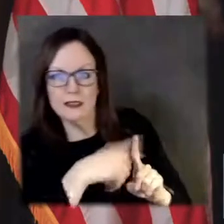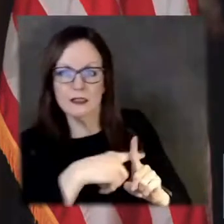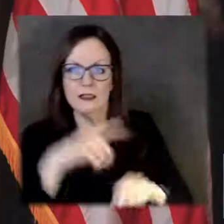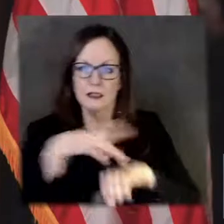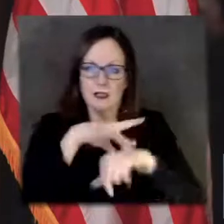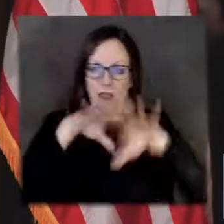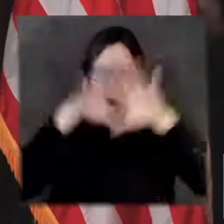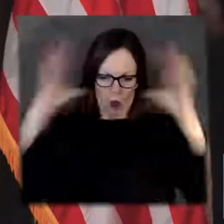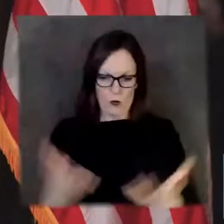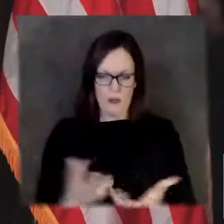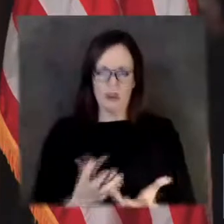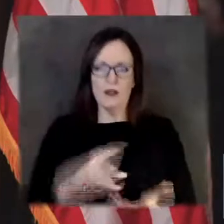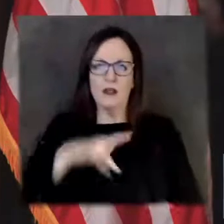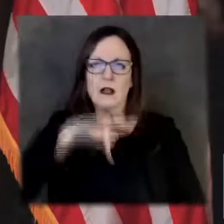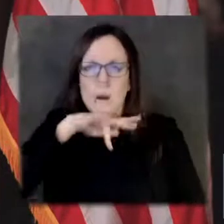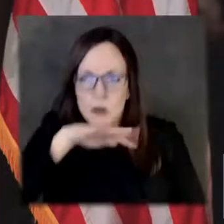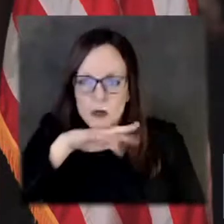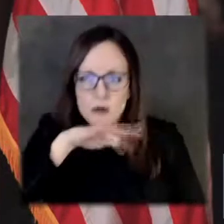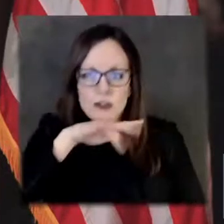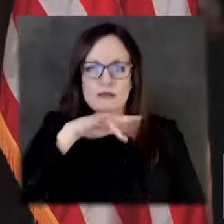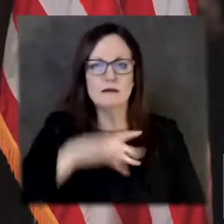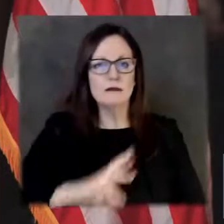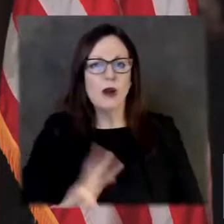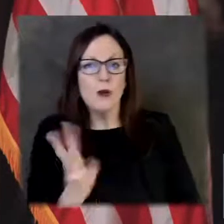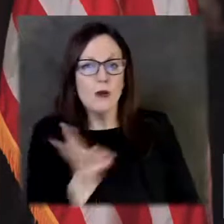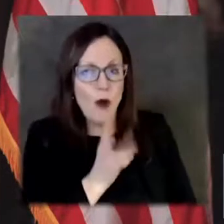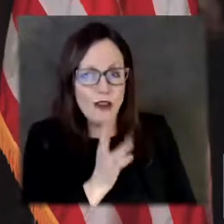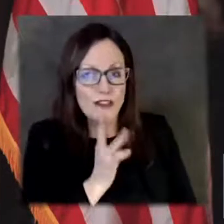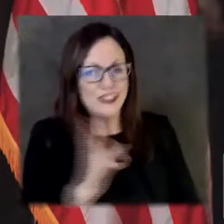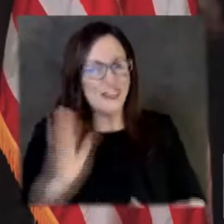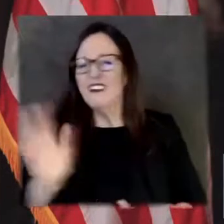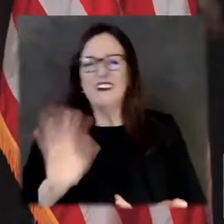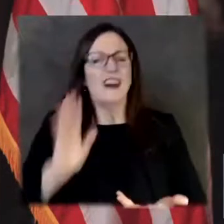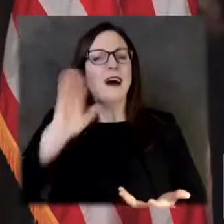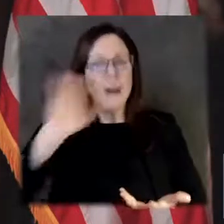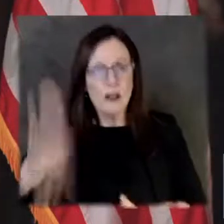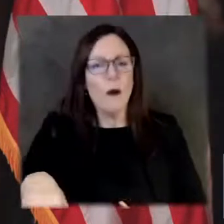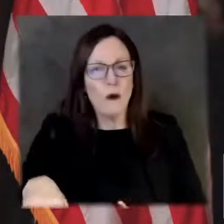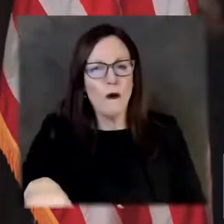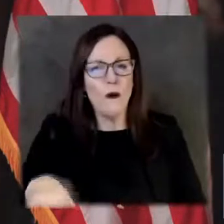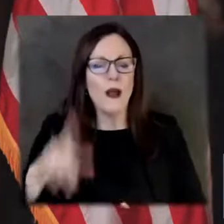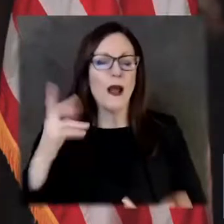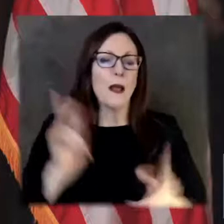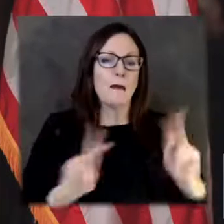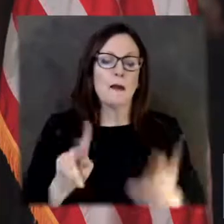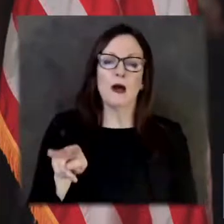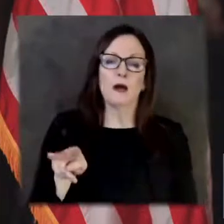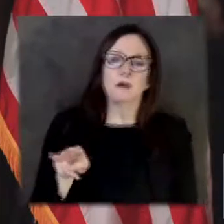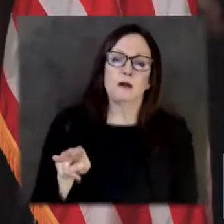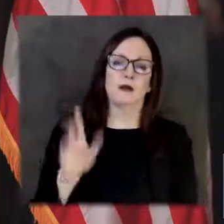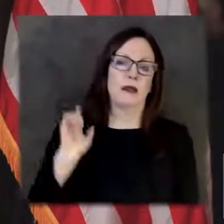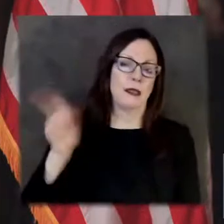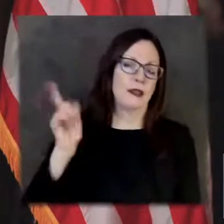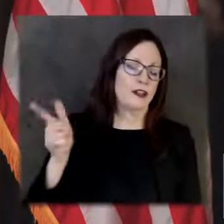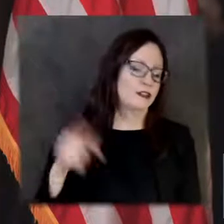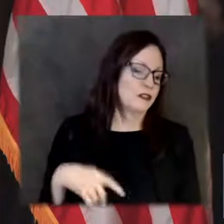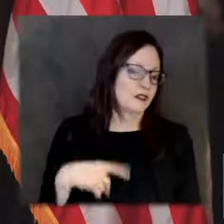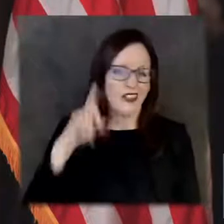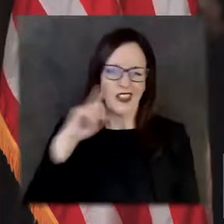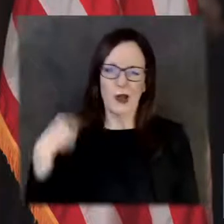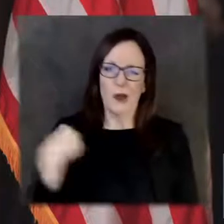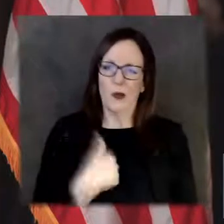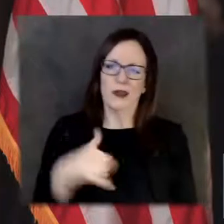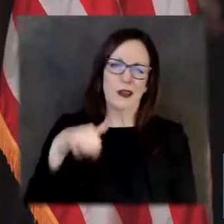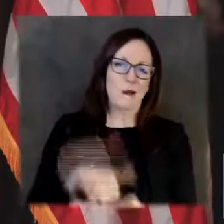can accomplish this budget together. So I want to address that here tonight. To my friends in the legislature,